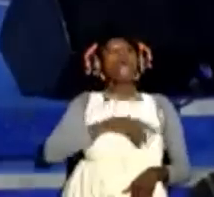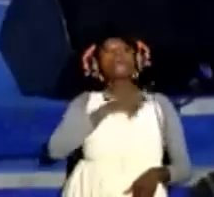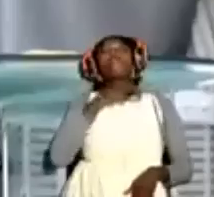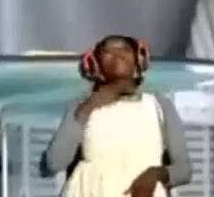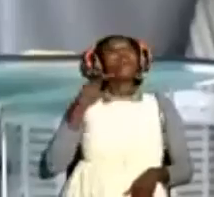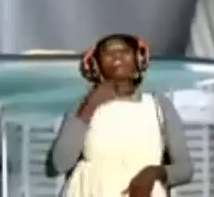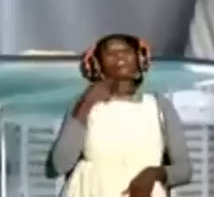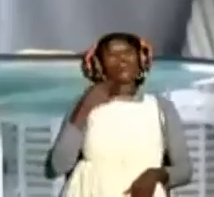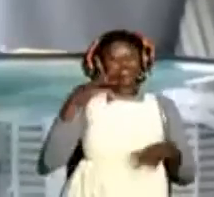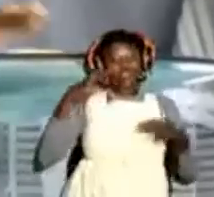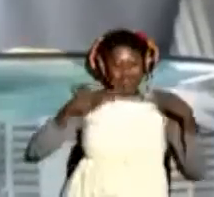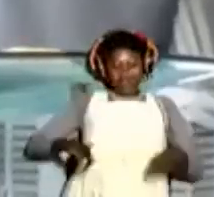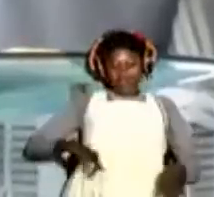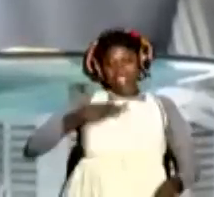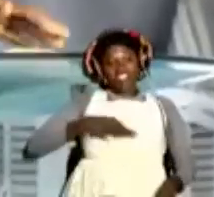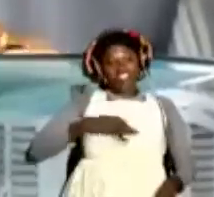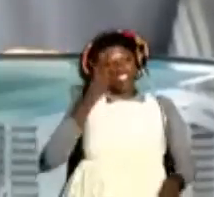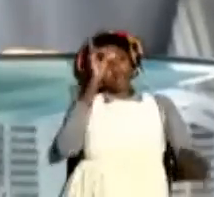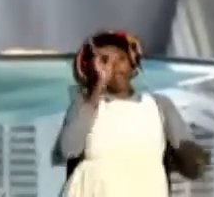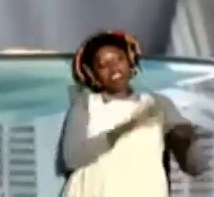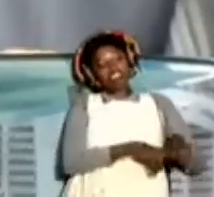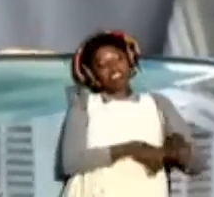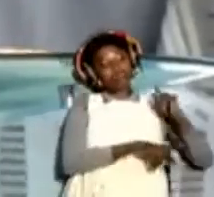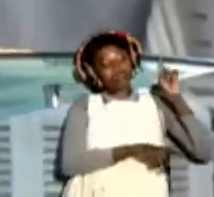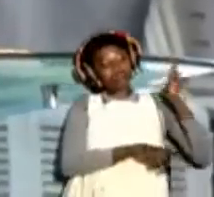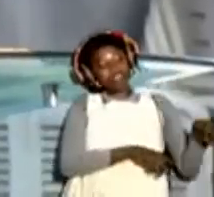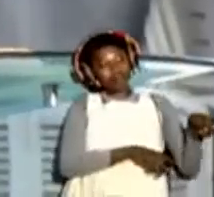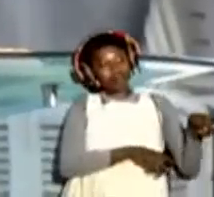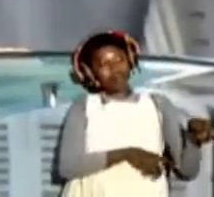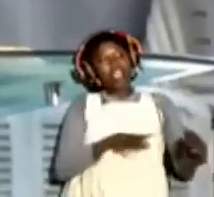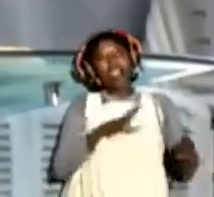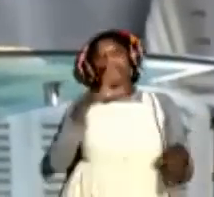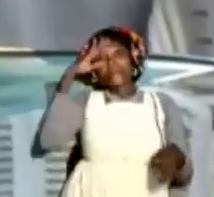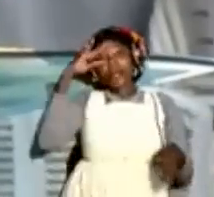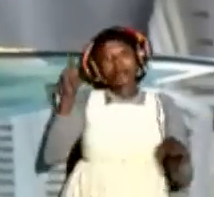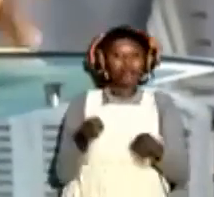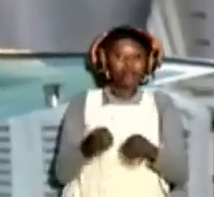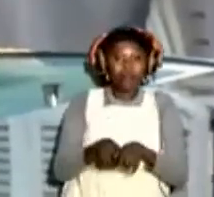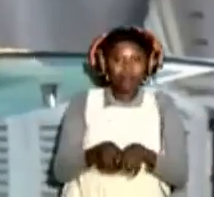preachers, they have been silenced. Brother,